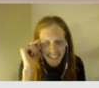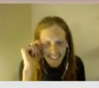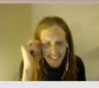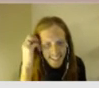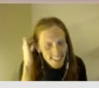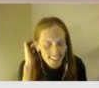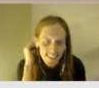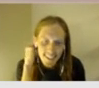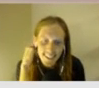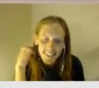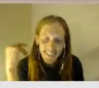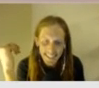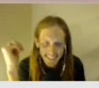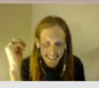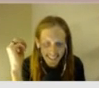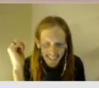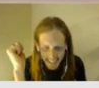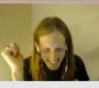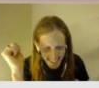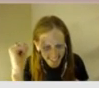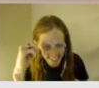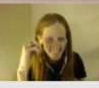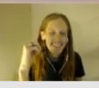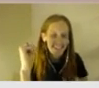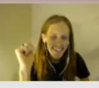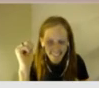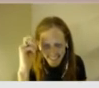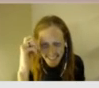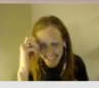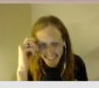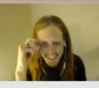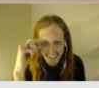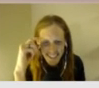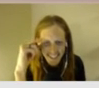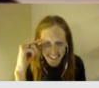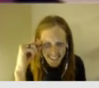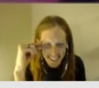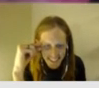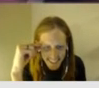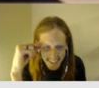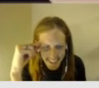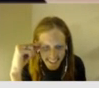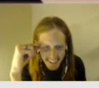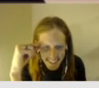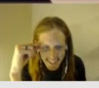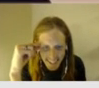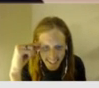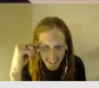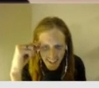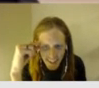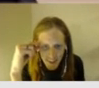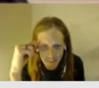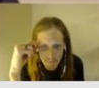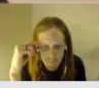on Wednesday night to do their laundry. That's who I want them to see the pictures. In the meantime, they can do their laundry too. You know, that's who I want to come and enjoy it. You